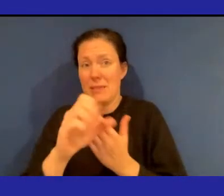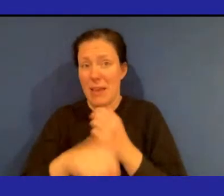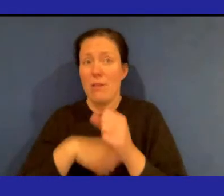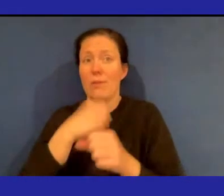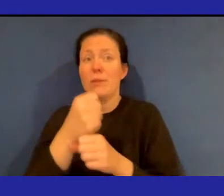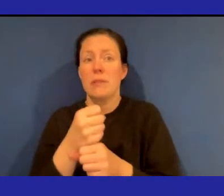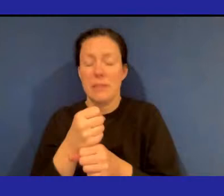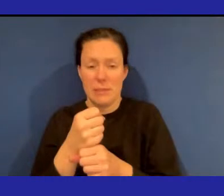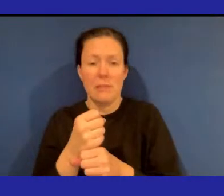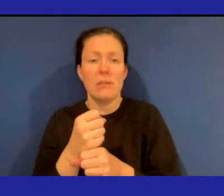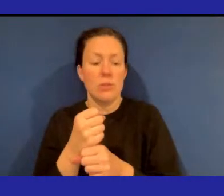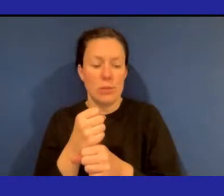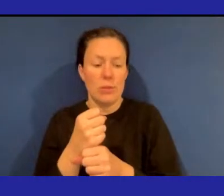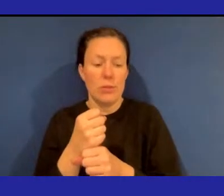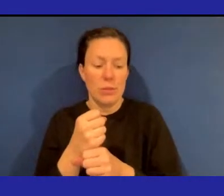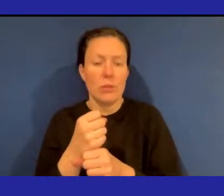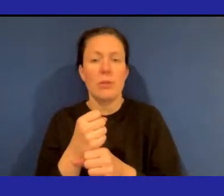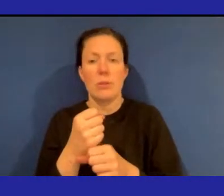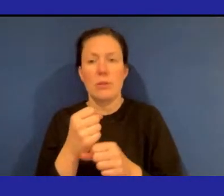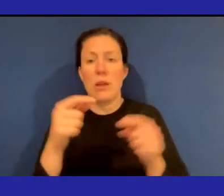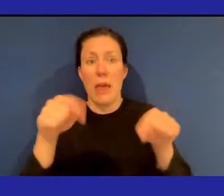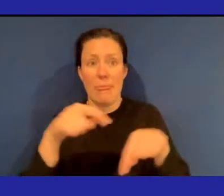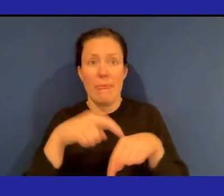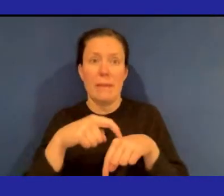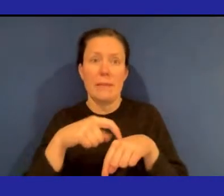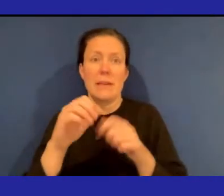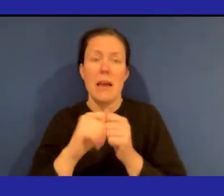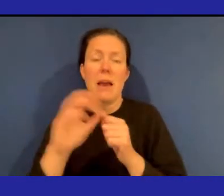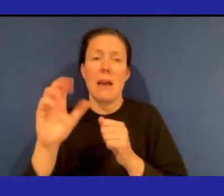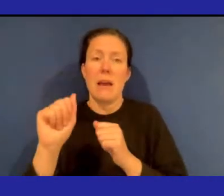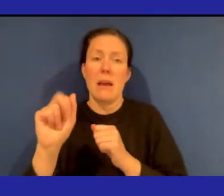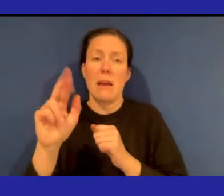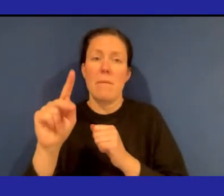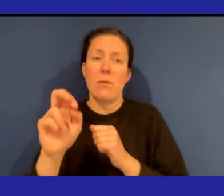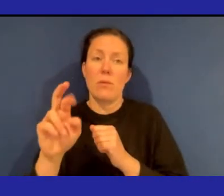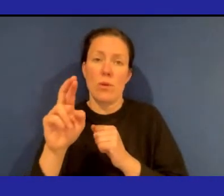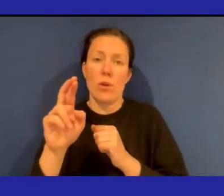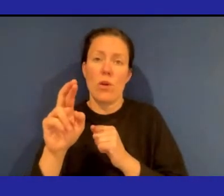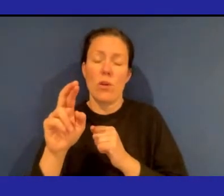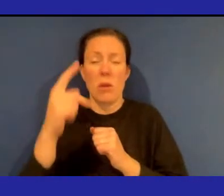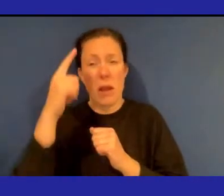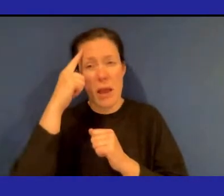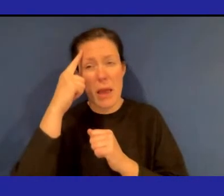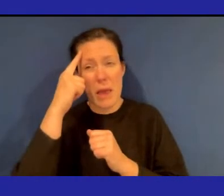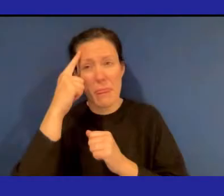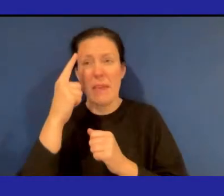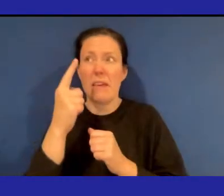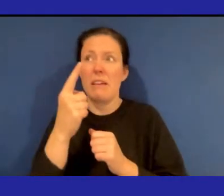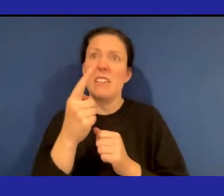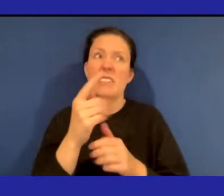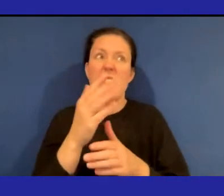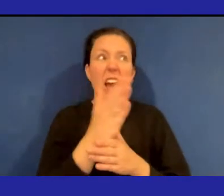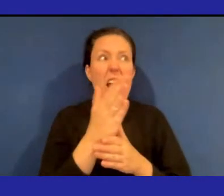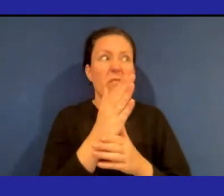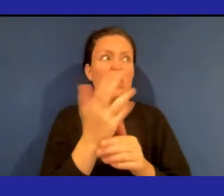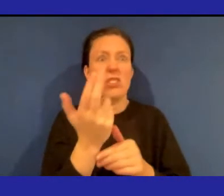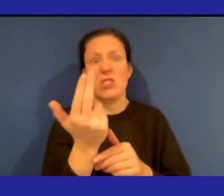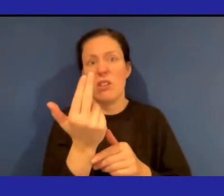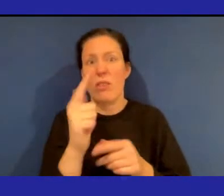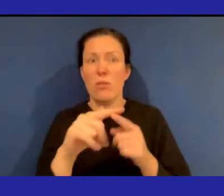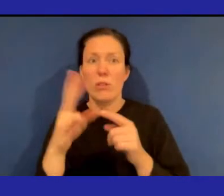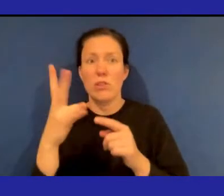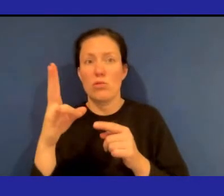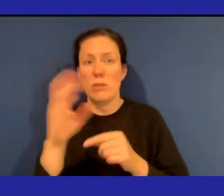throughout our time at Carter, we average anywhere from 13 to 17%